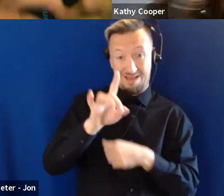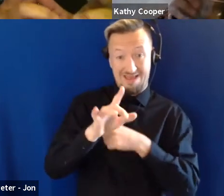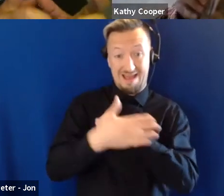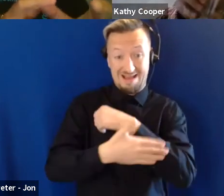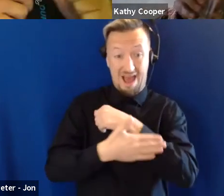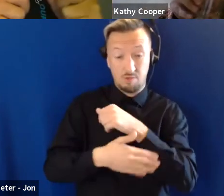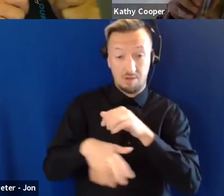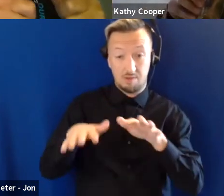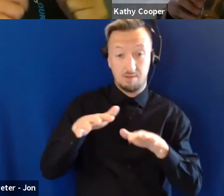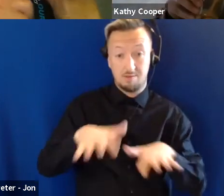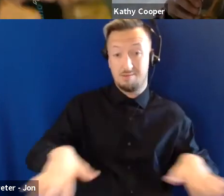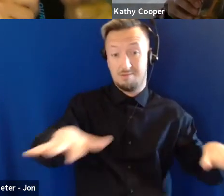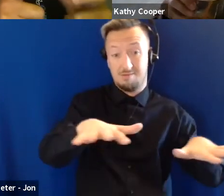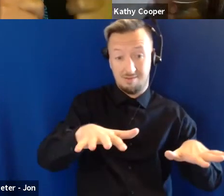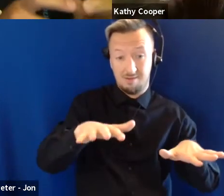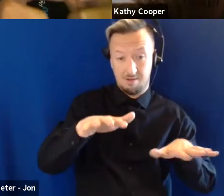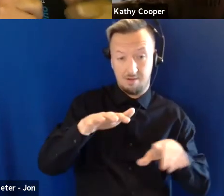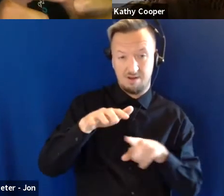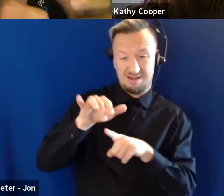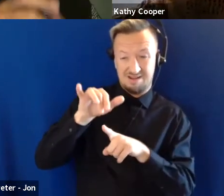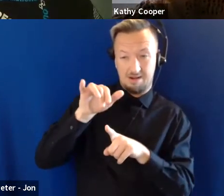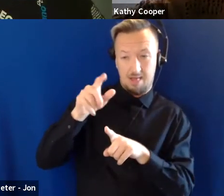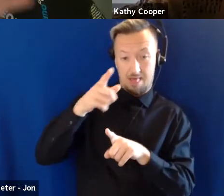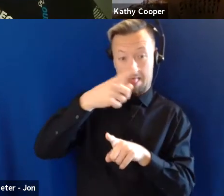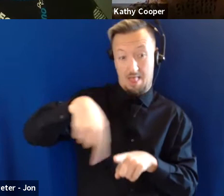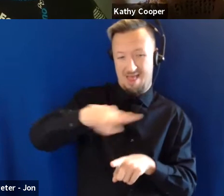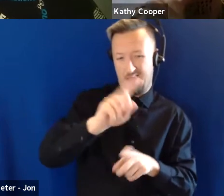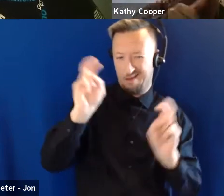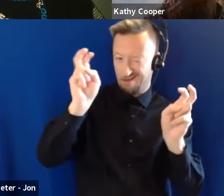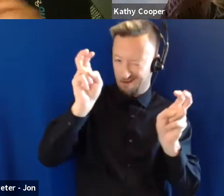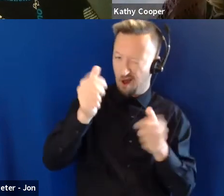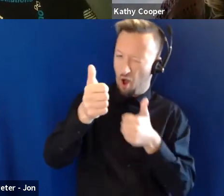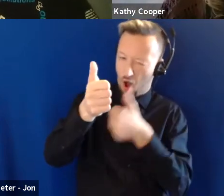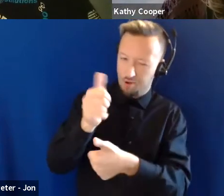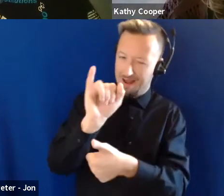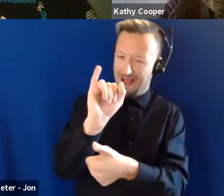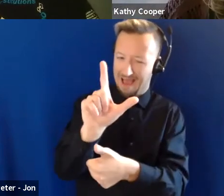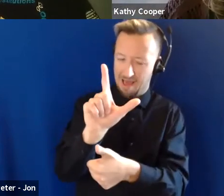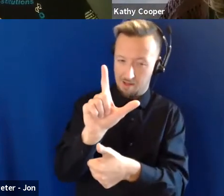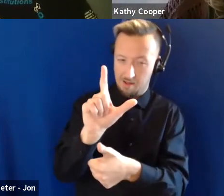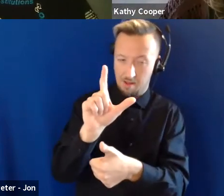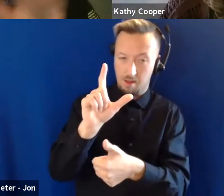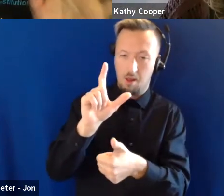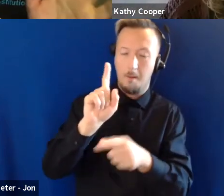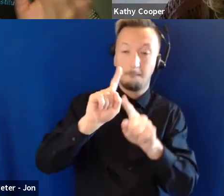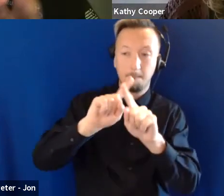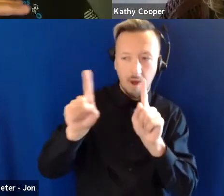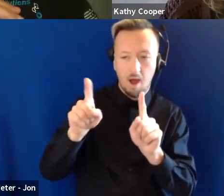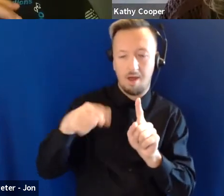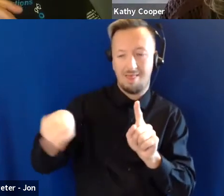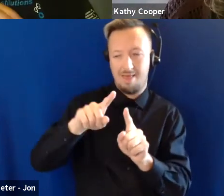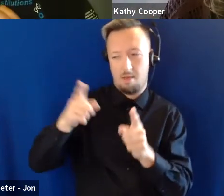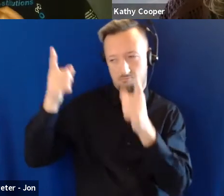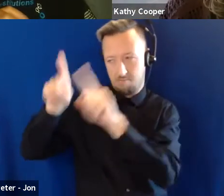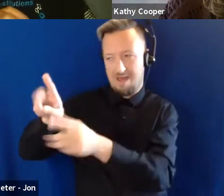they're technically in the IL service area of one center, actually get contract for employment services